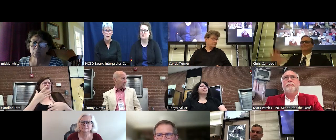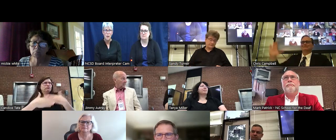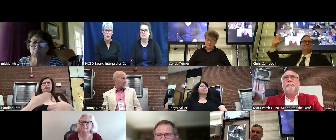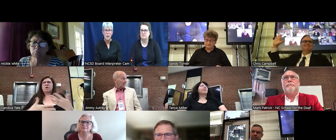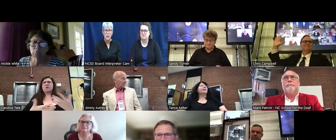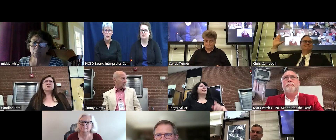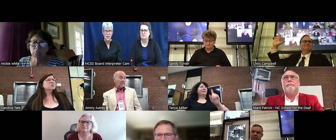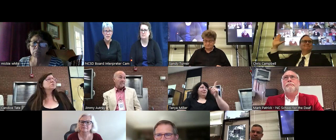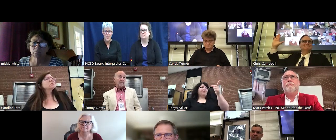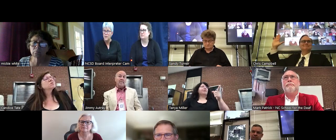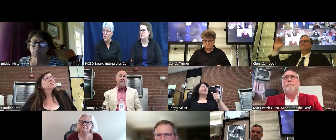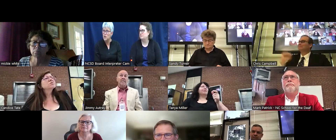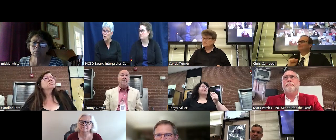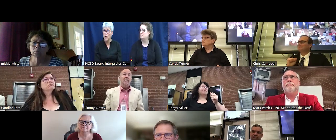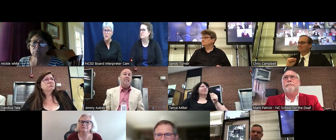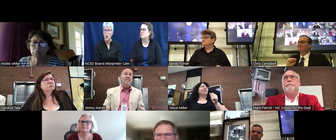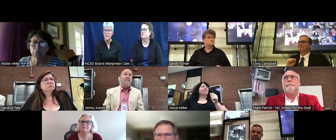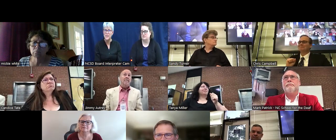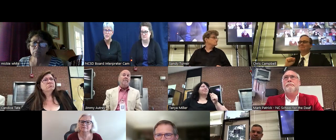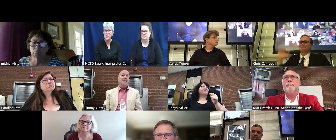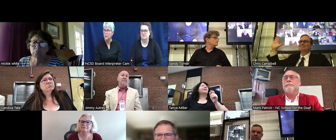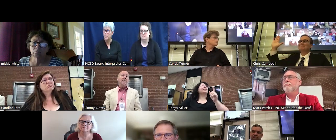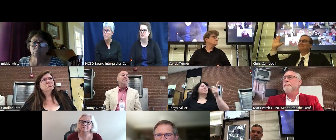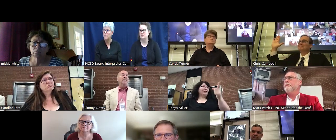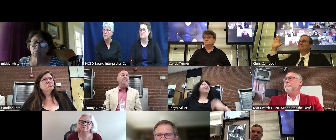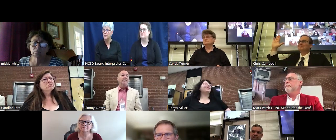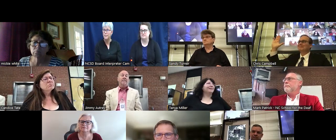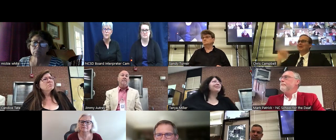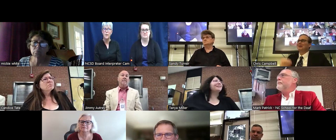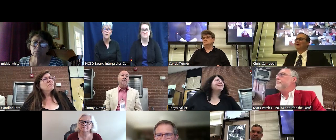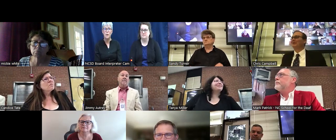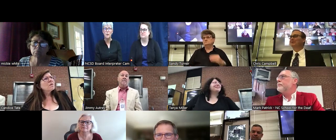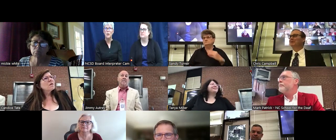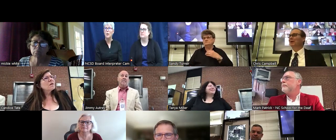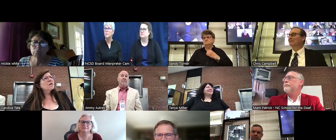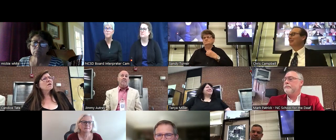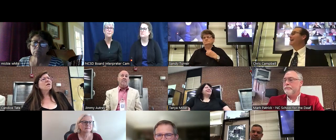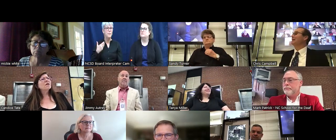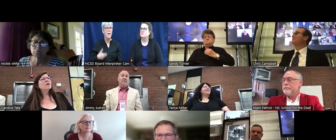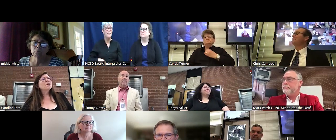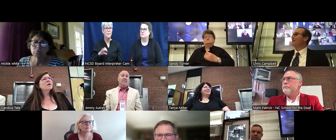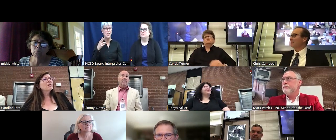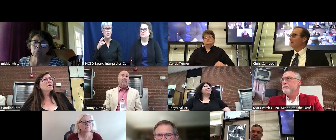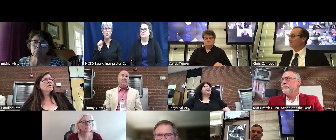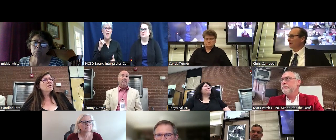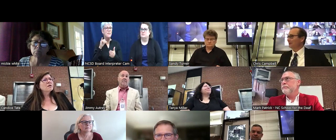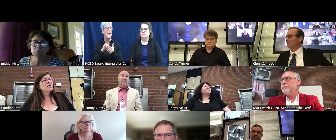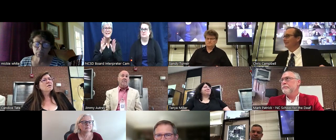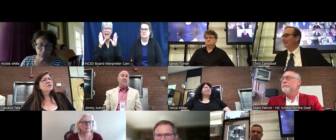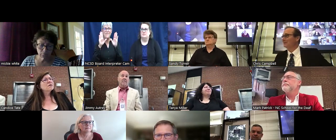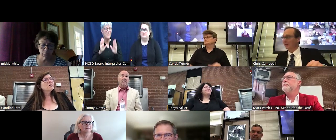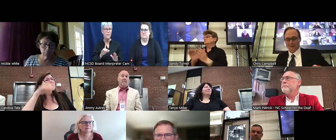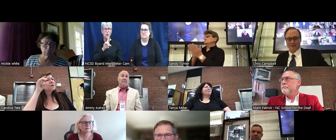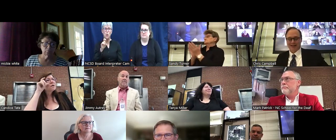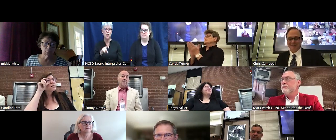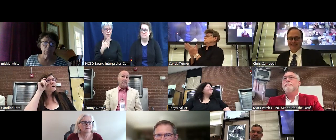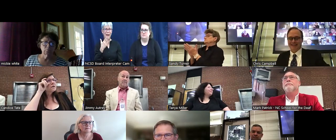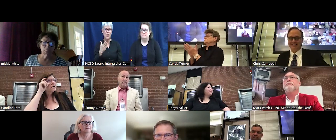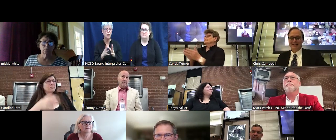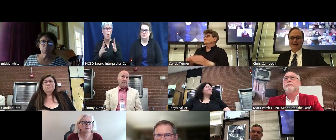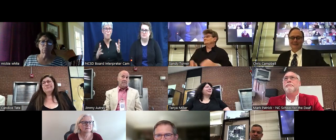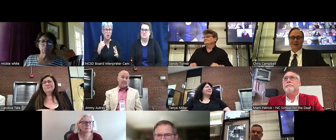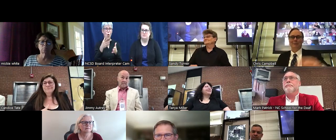question. Is that, I just want to know what the process is. This is Chris. That is a fabulous question. Thank you so much for asking